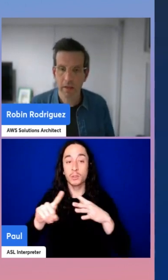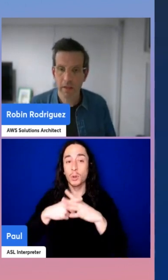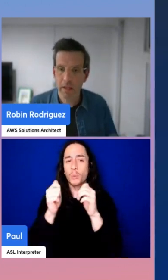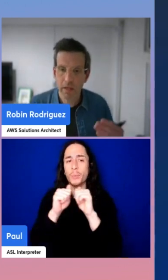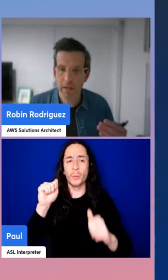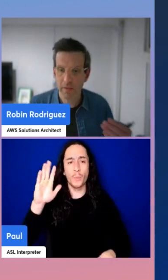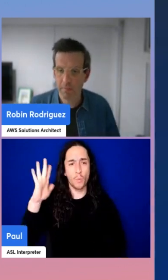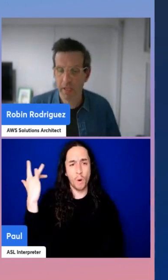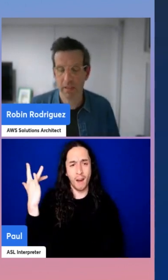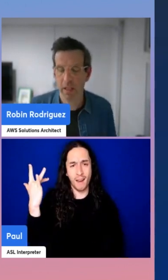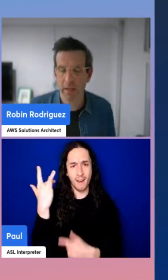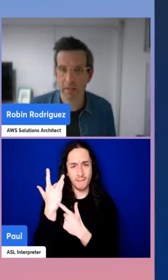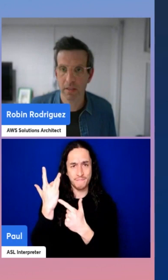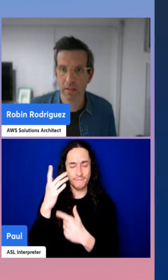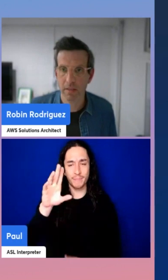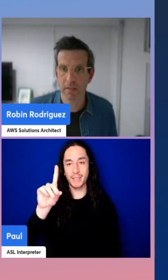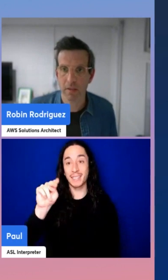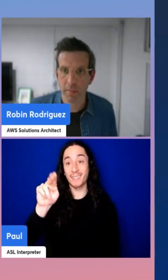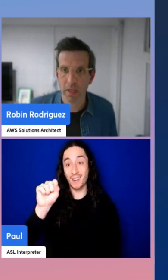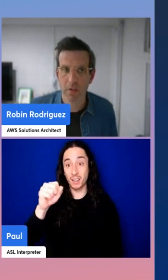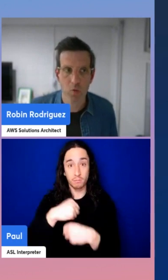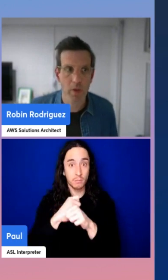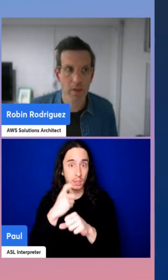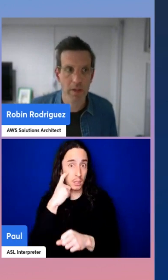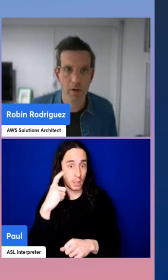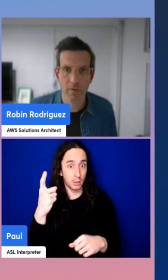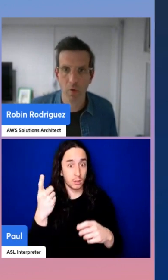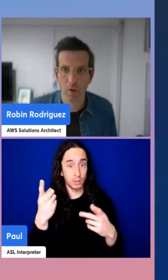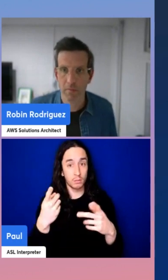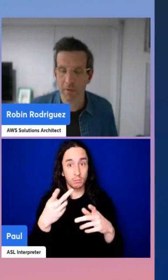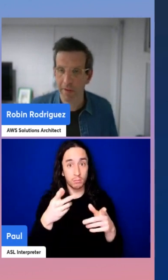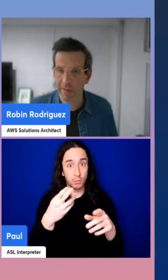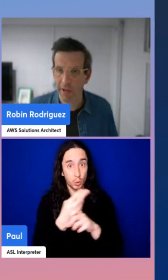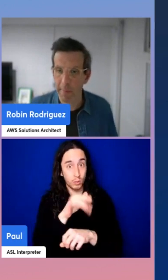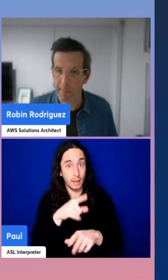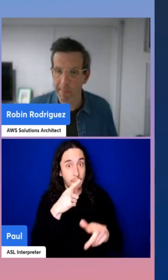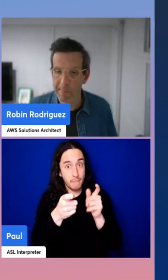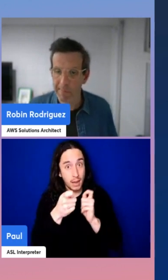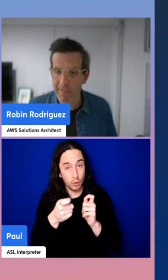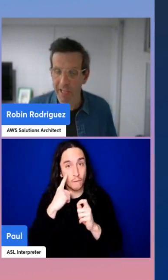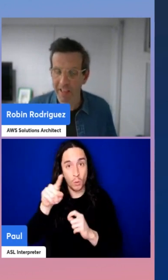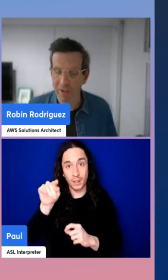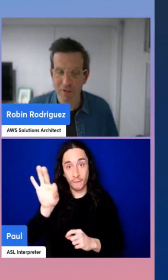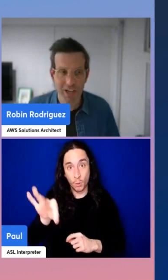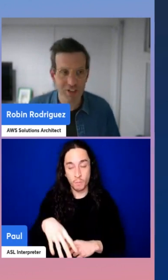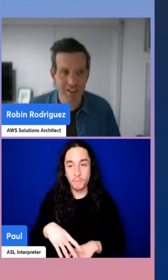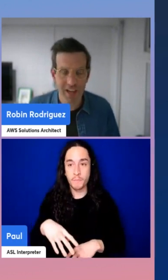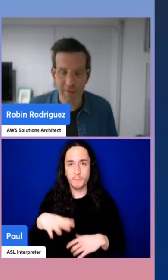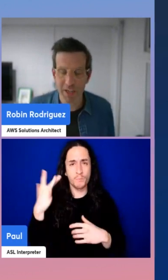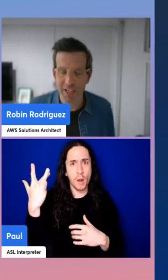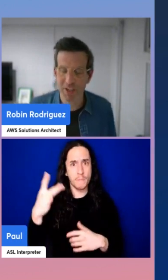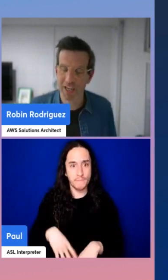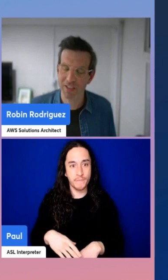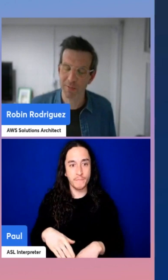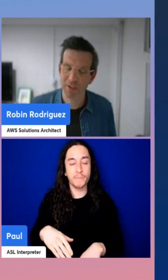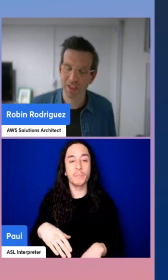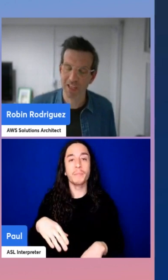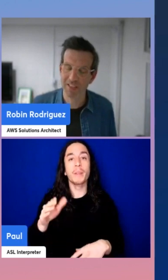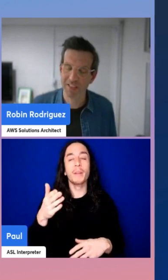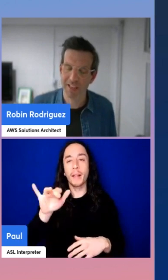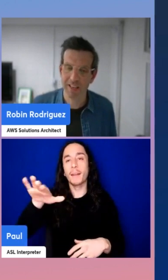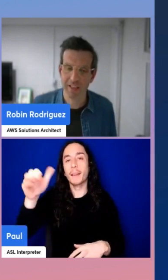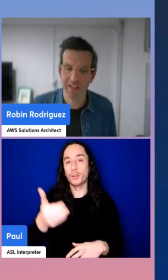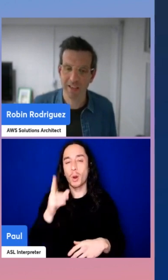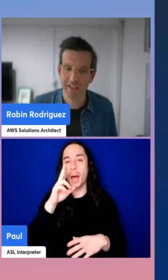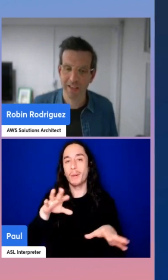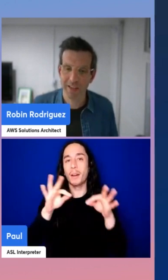think DNS makes a lot of sense to manage with Terraform. Like the introduction, I'm going to give you guys some use